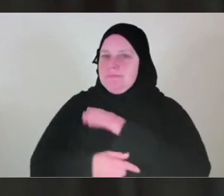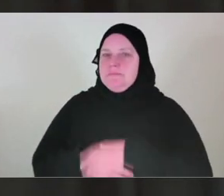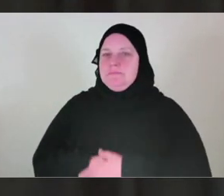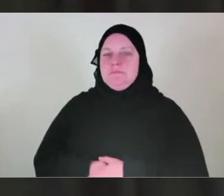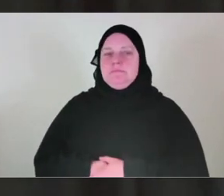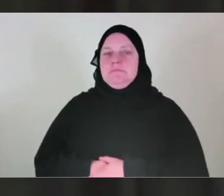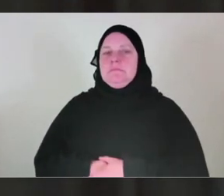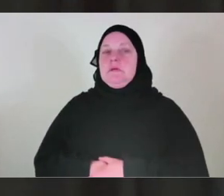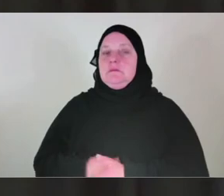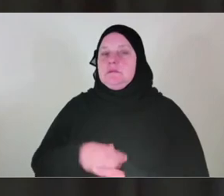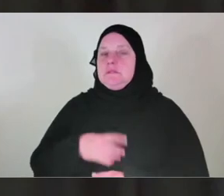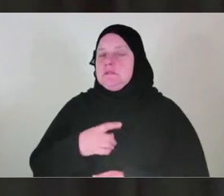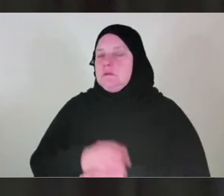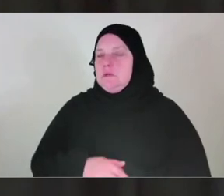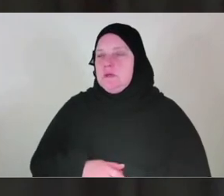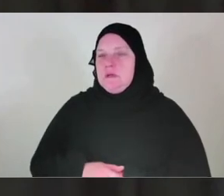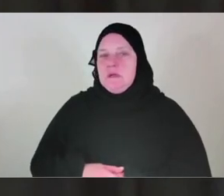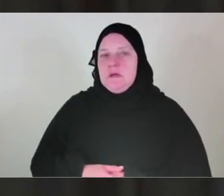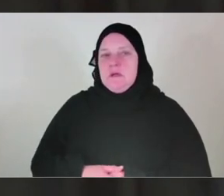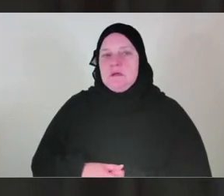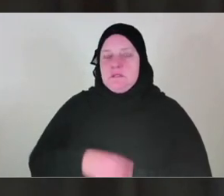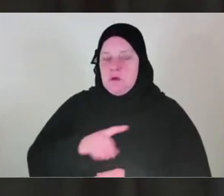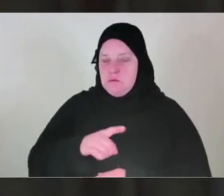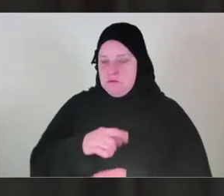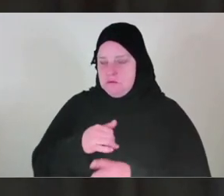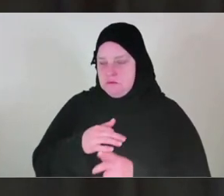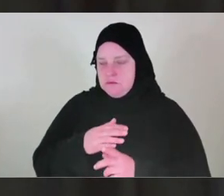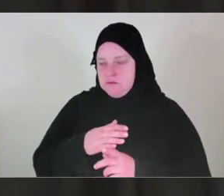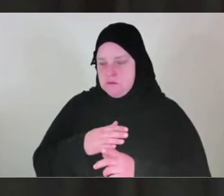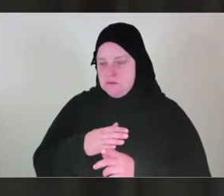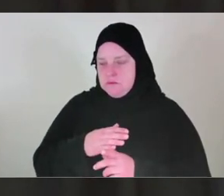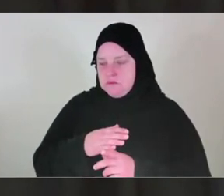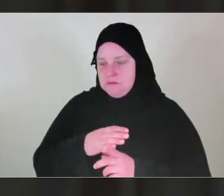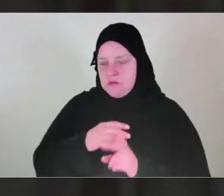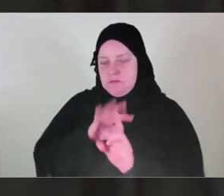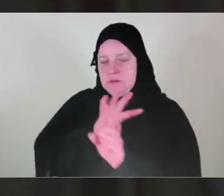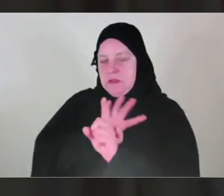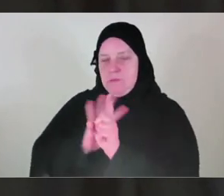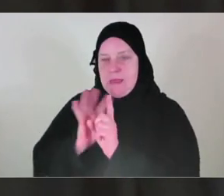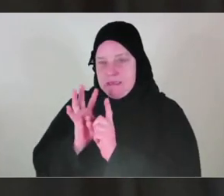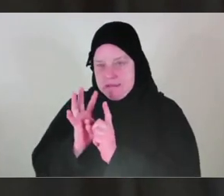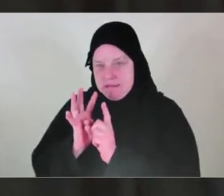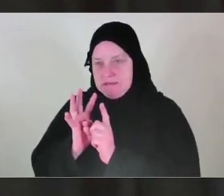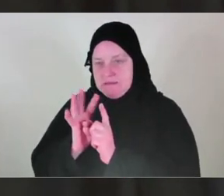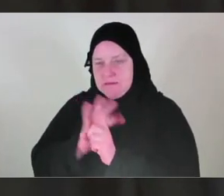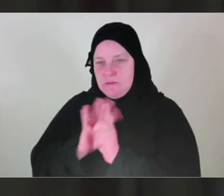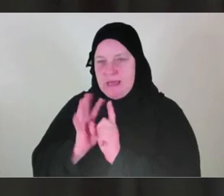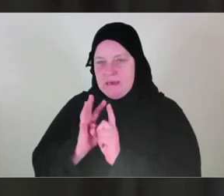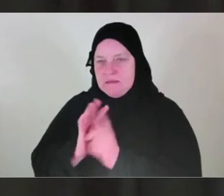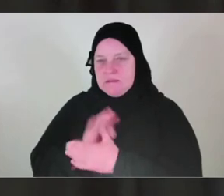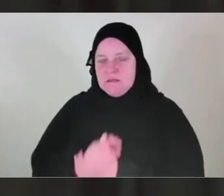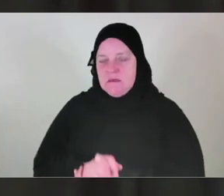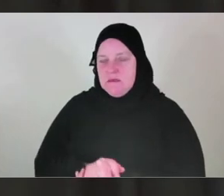What are we looking at here? We're looking at two ordinary men that you people have